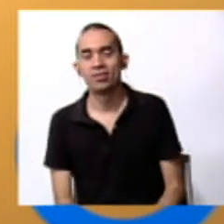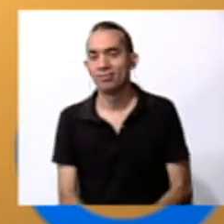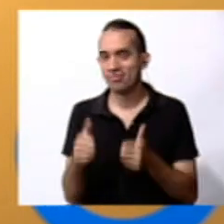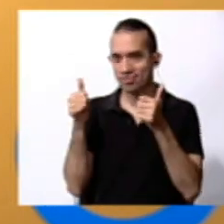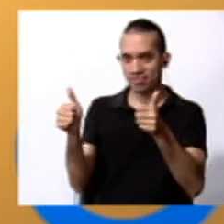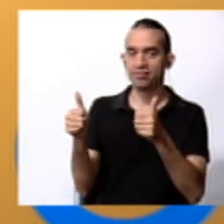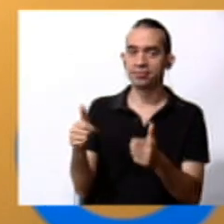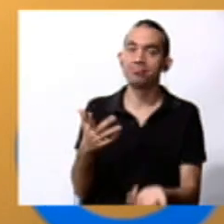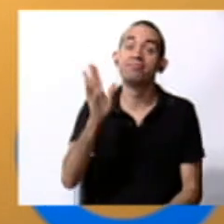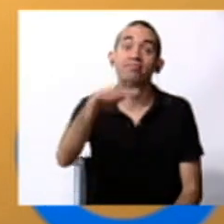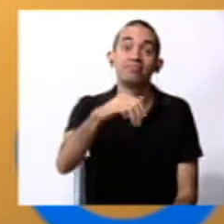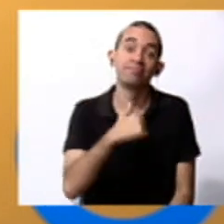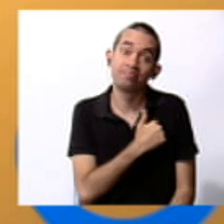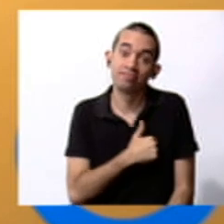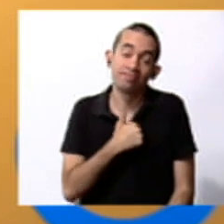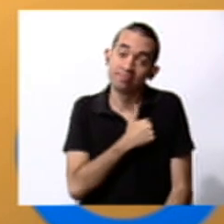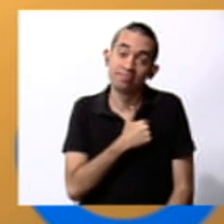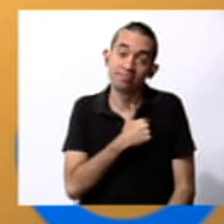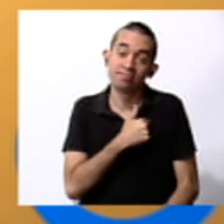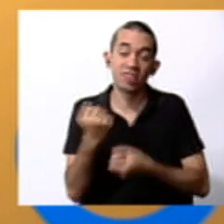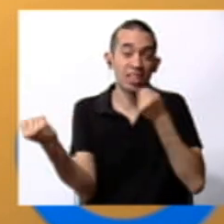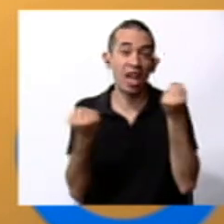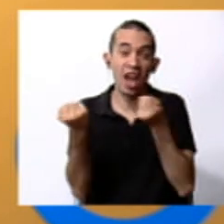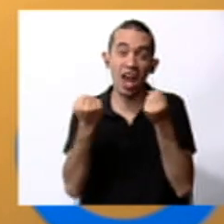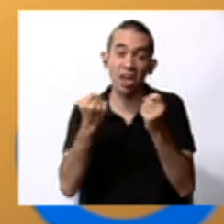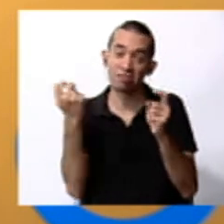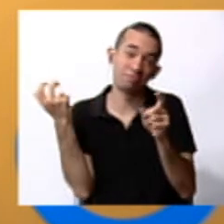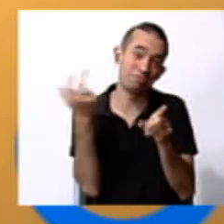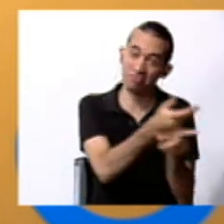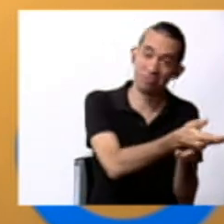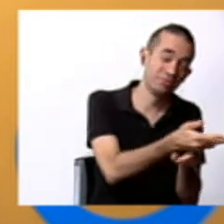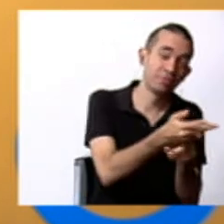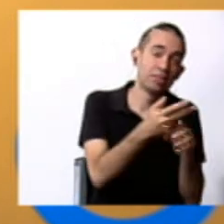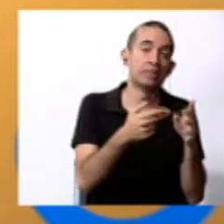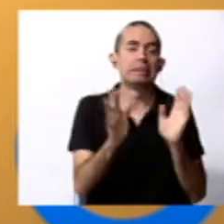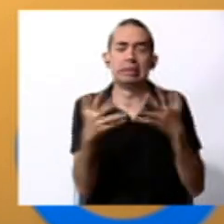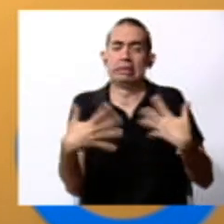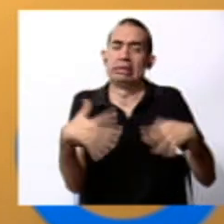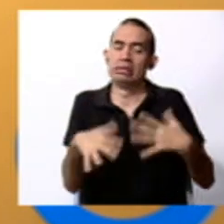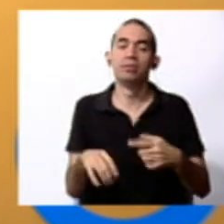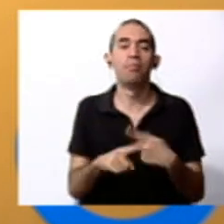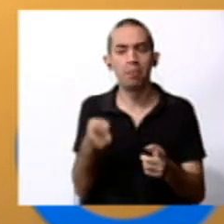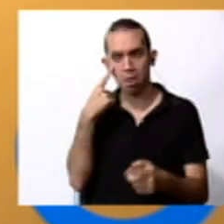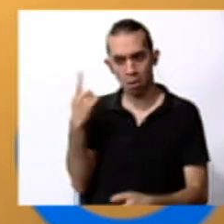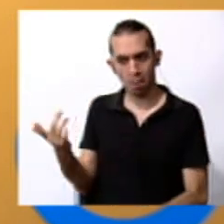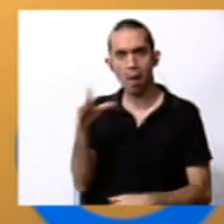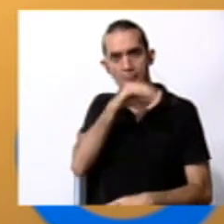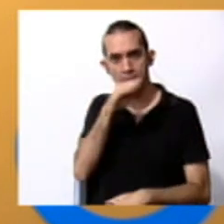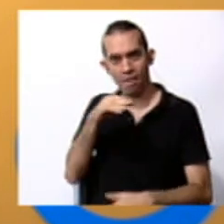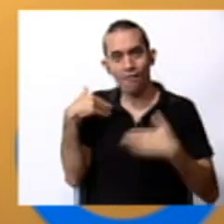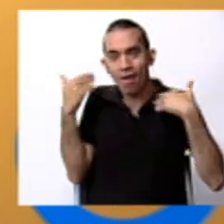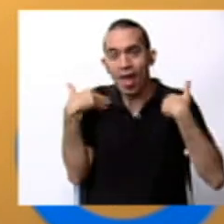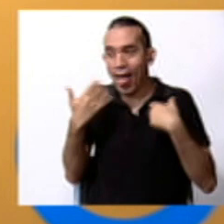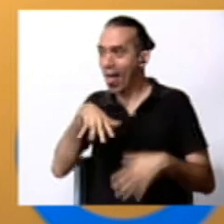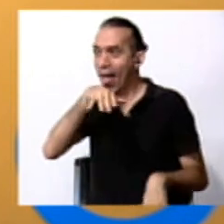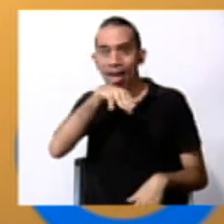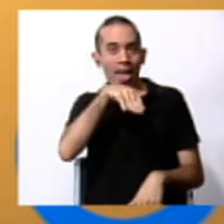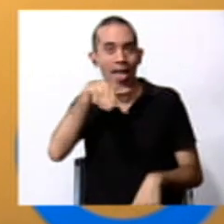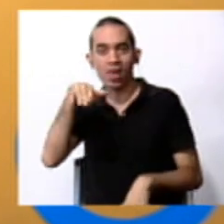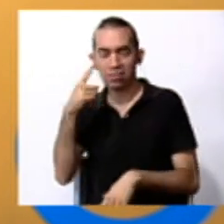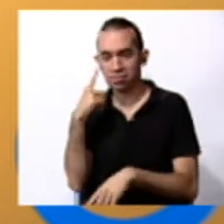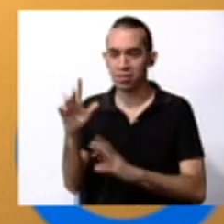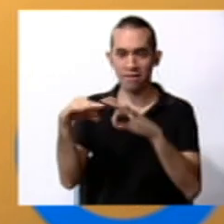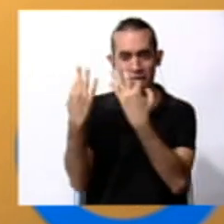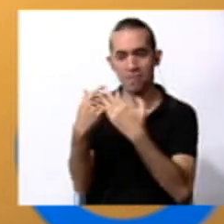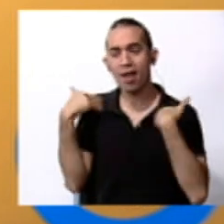And I'm sorry because of the car accident, but Holly seems to be really happy with you and your